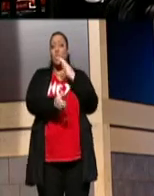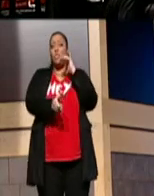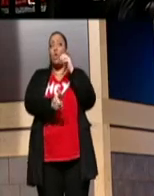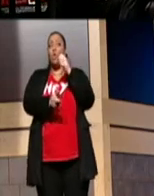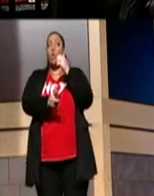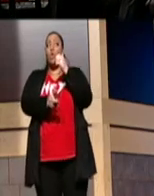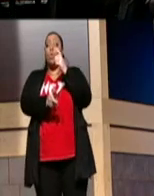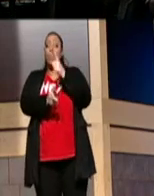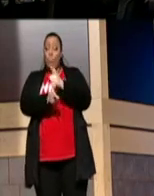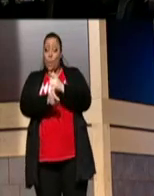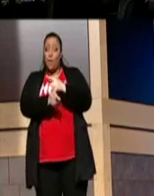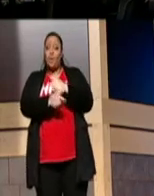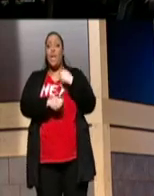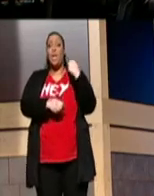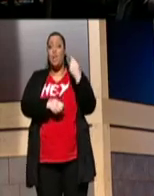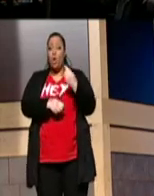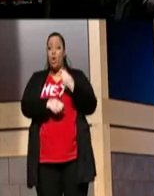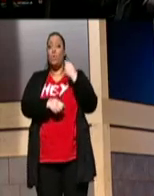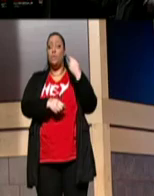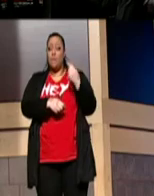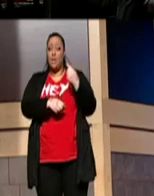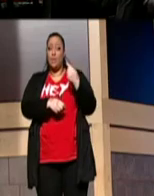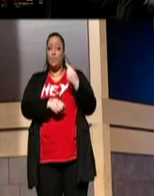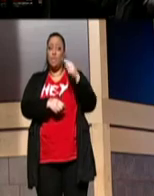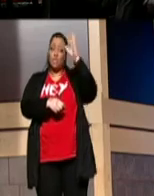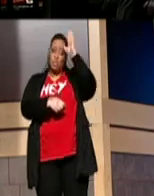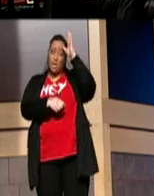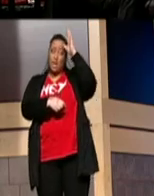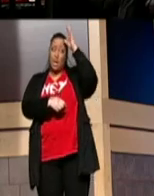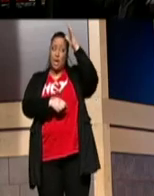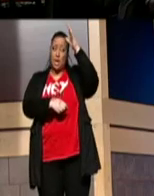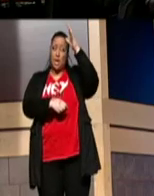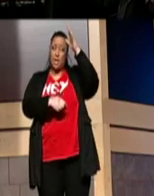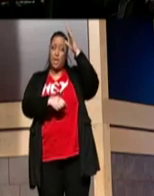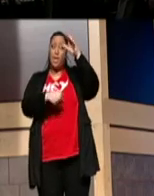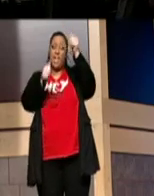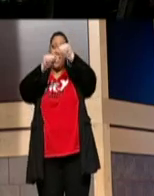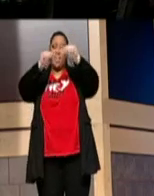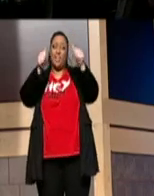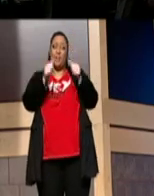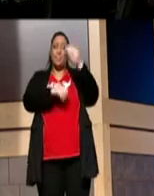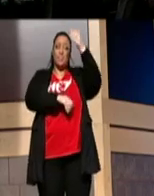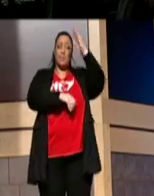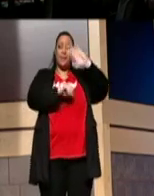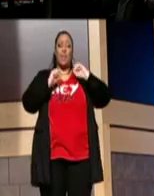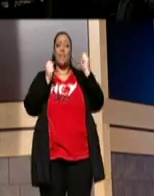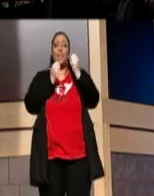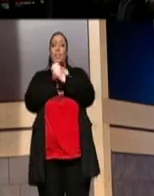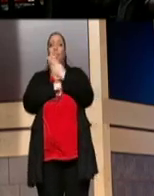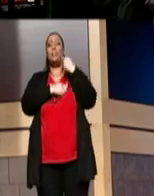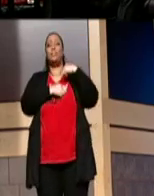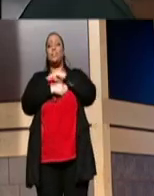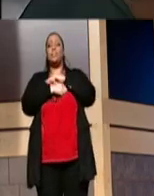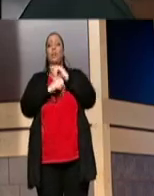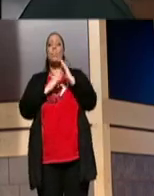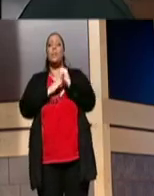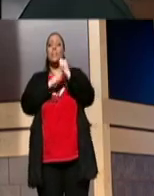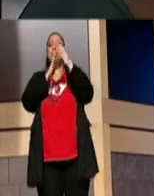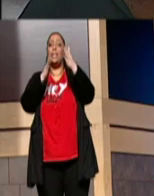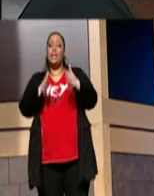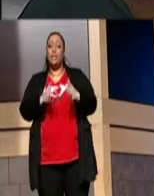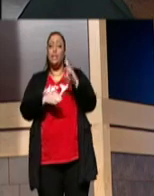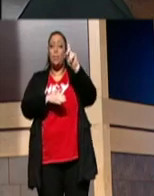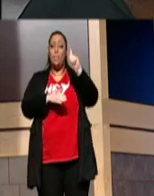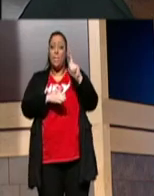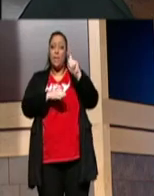at all times, because we are all made in the image of a God that loves us all. We as leaders must find a